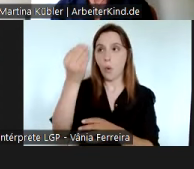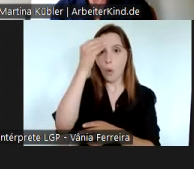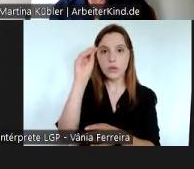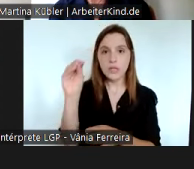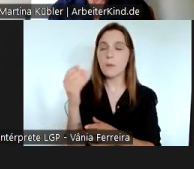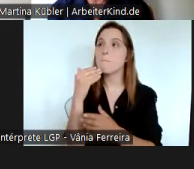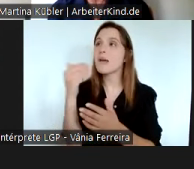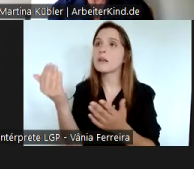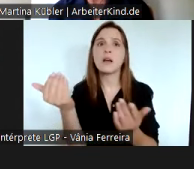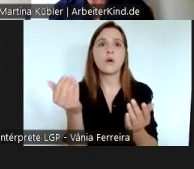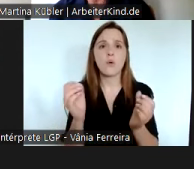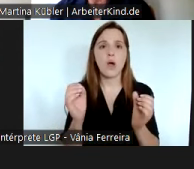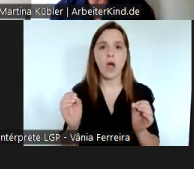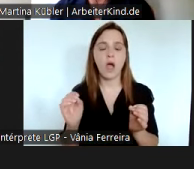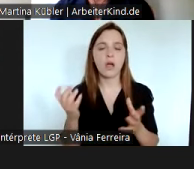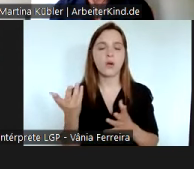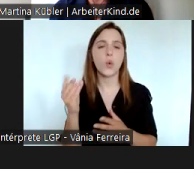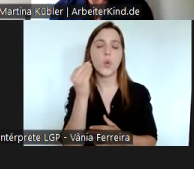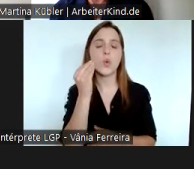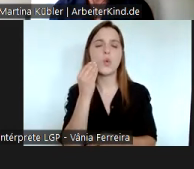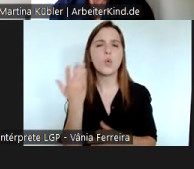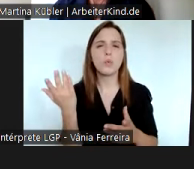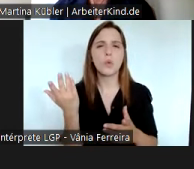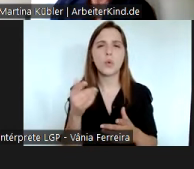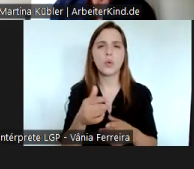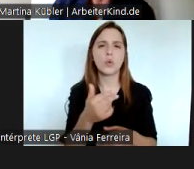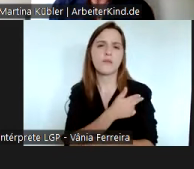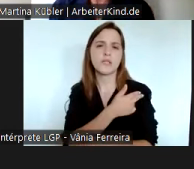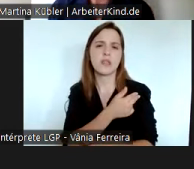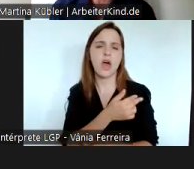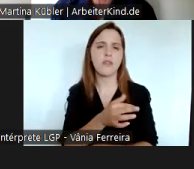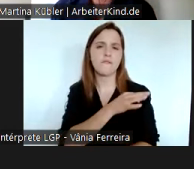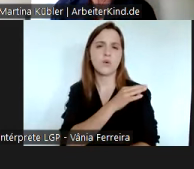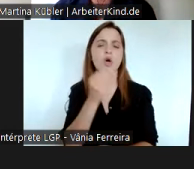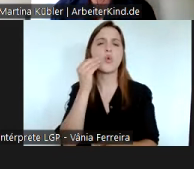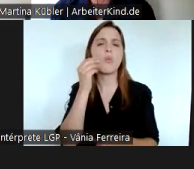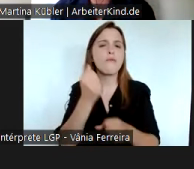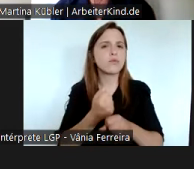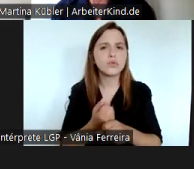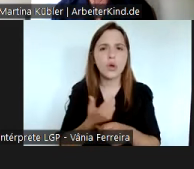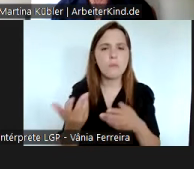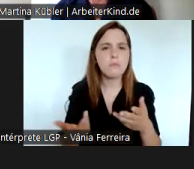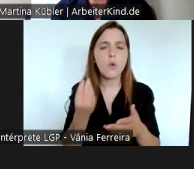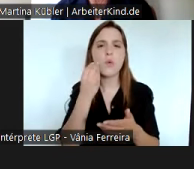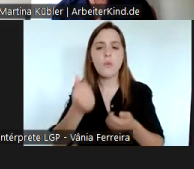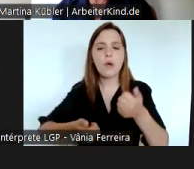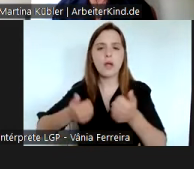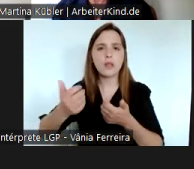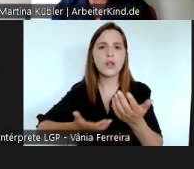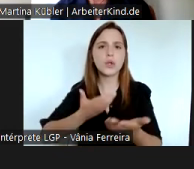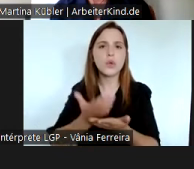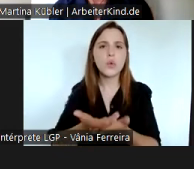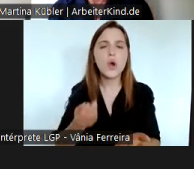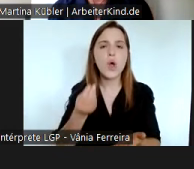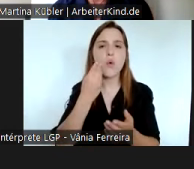one to ask about how does college even work? How do I apply, etc. And also, how do I write a